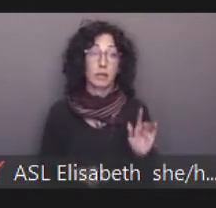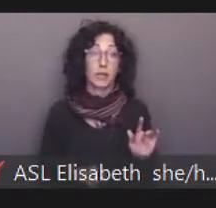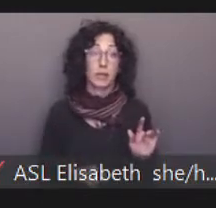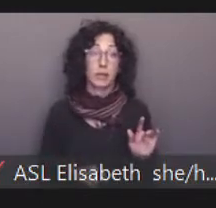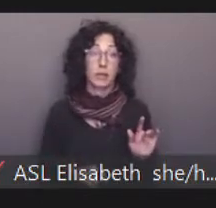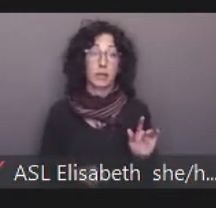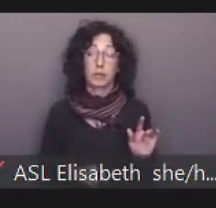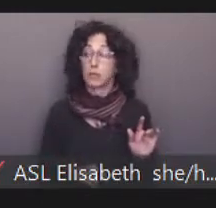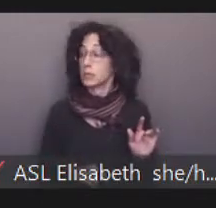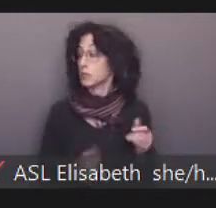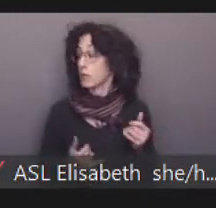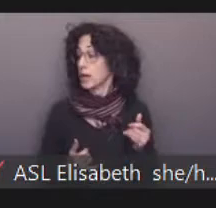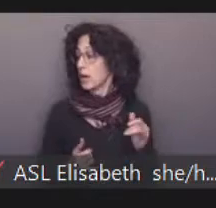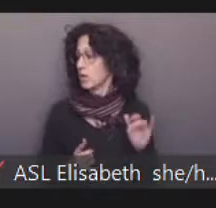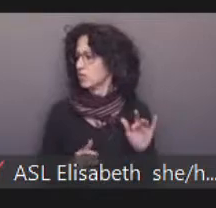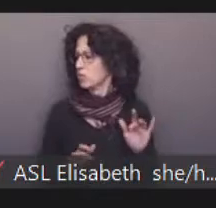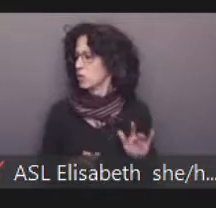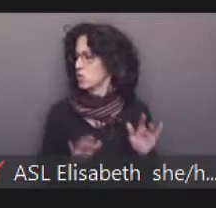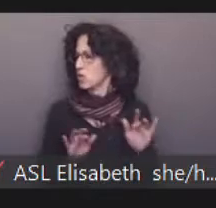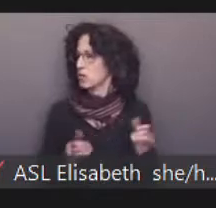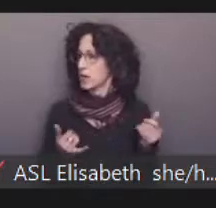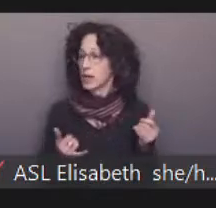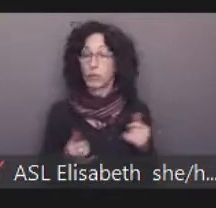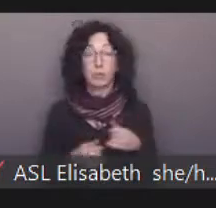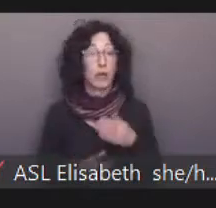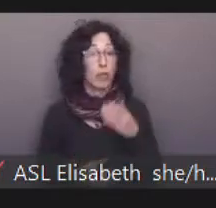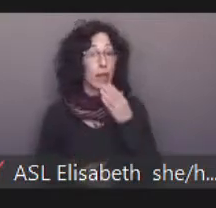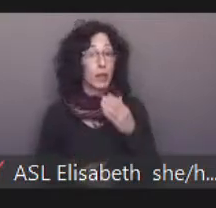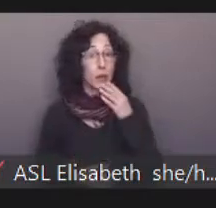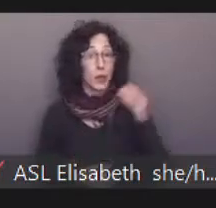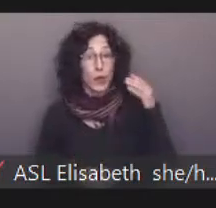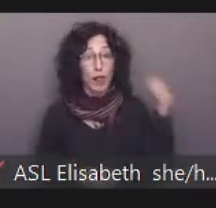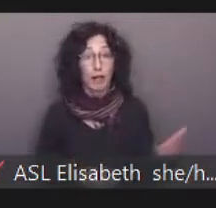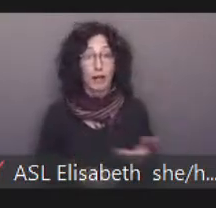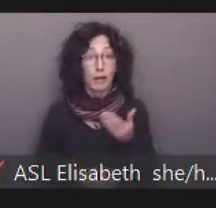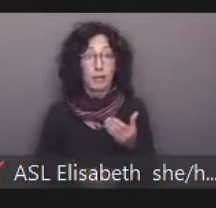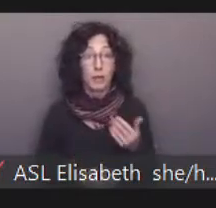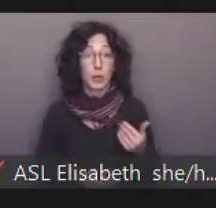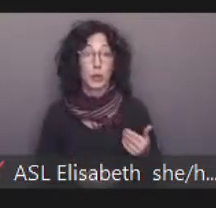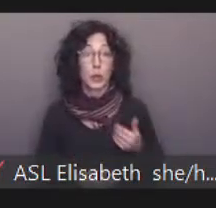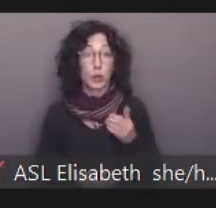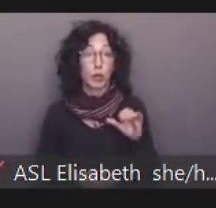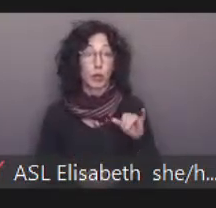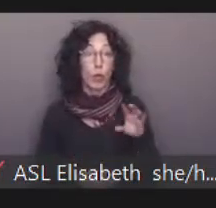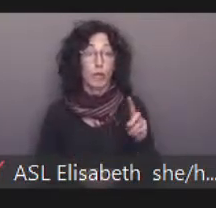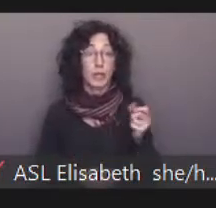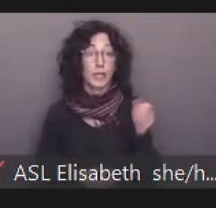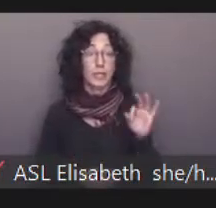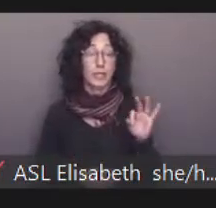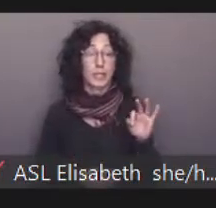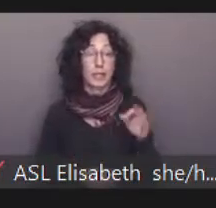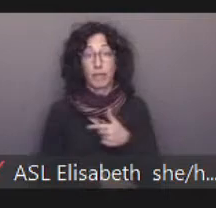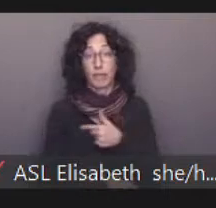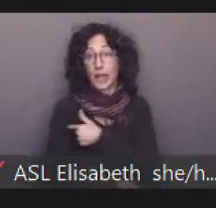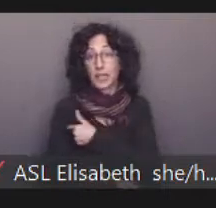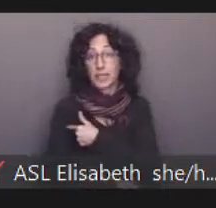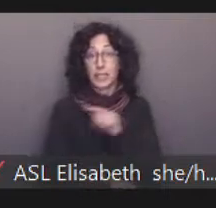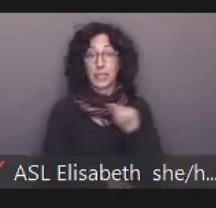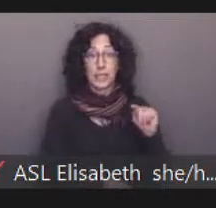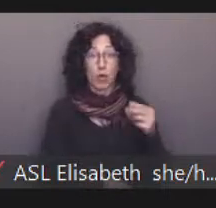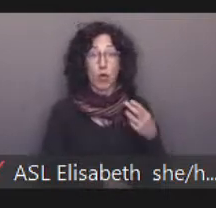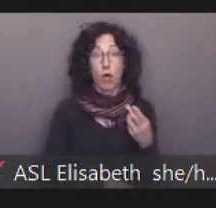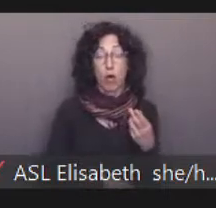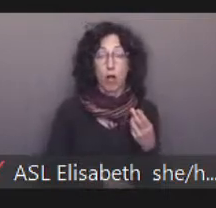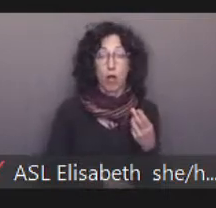We're recording now. Go ahead. Thank you, and welcome to the Youth COVID-19 Vaccine Town Hall, hosted by the